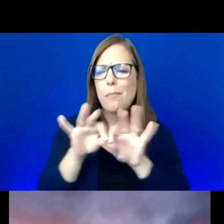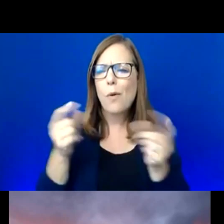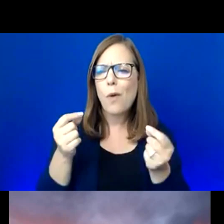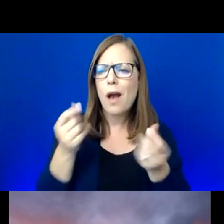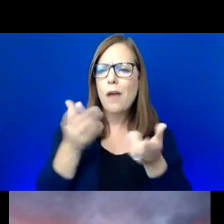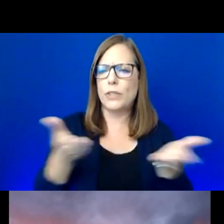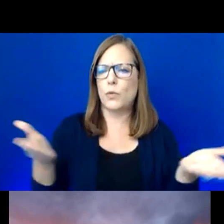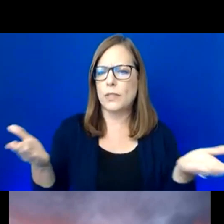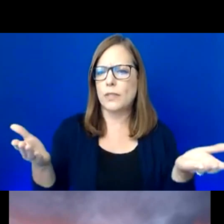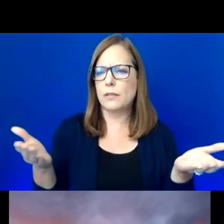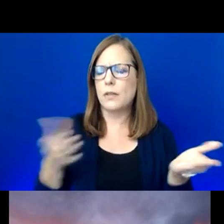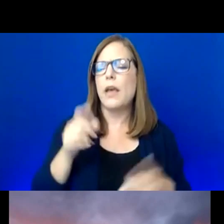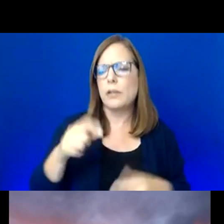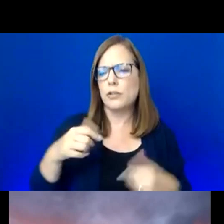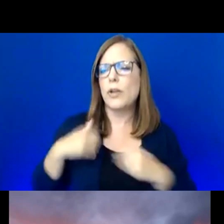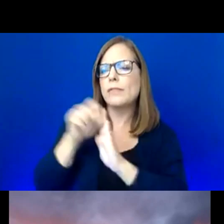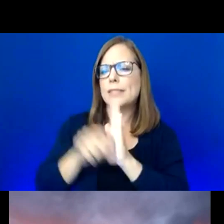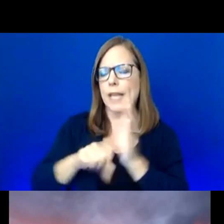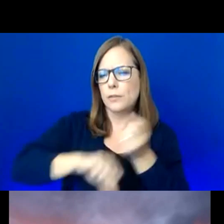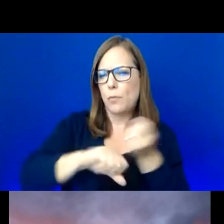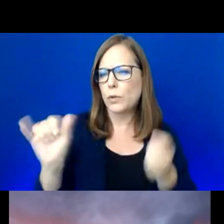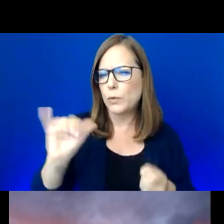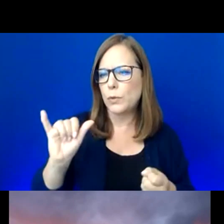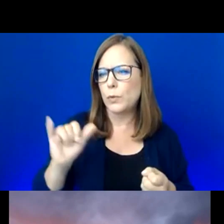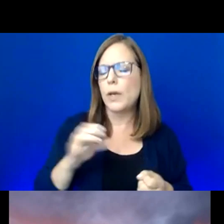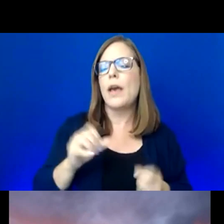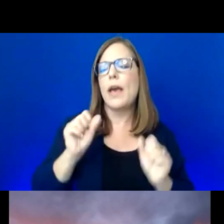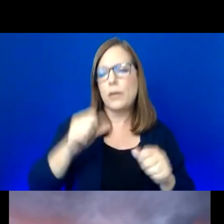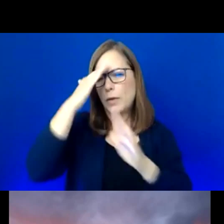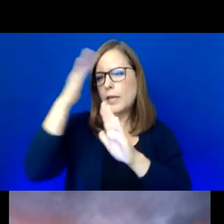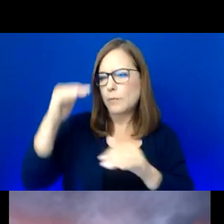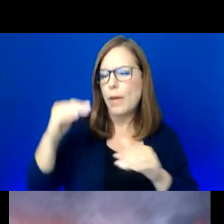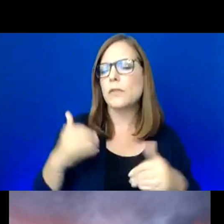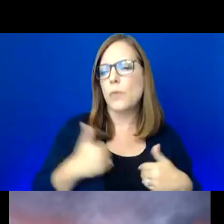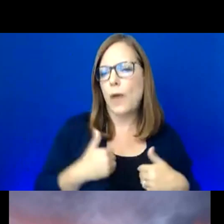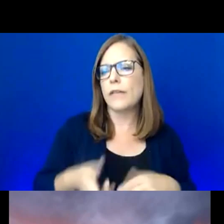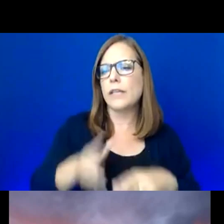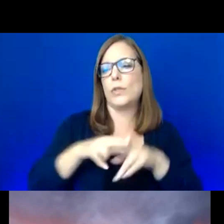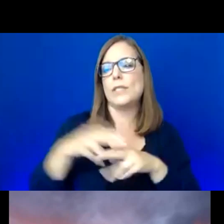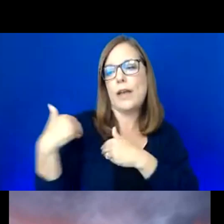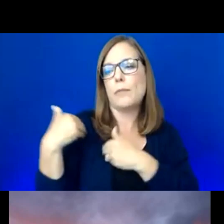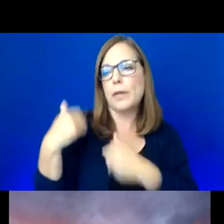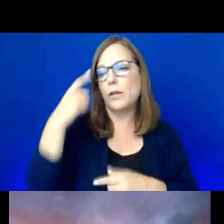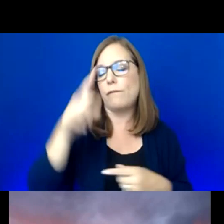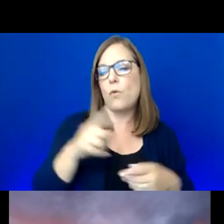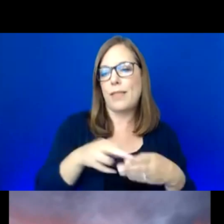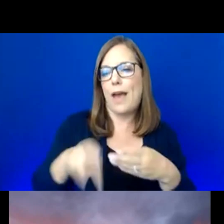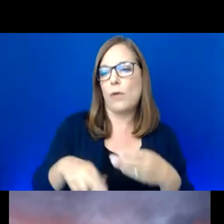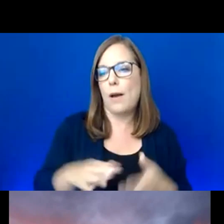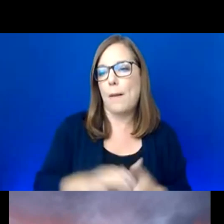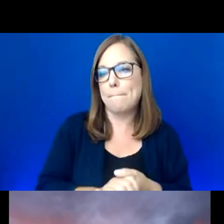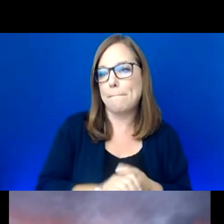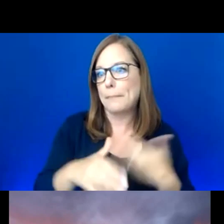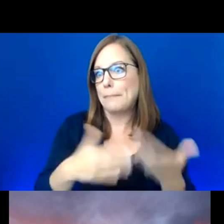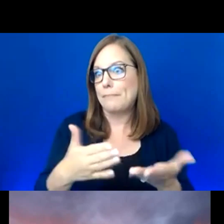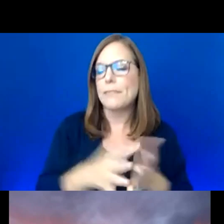should have support from the state, and you can expect to have increased accountability for the outcomes. And so there will no